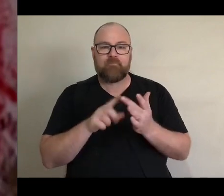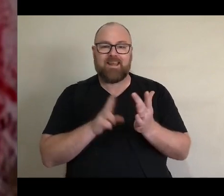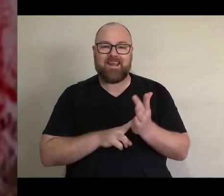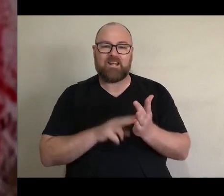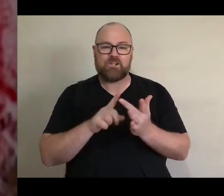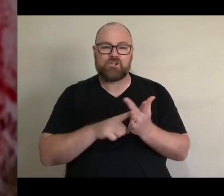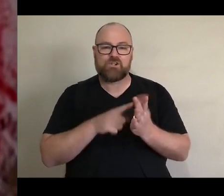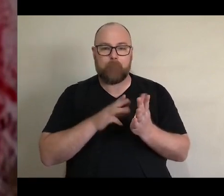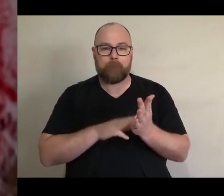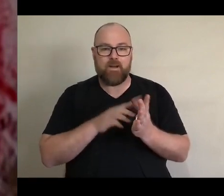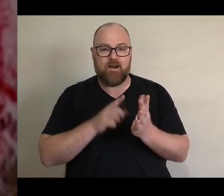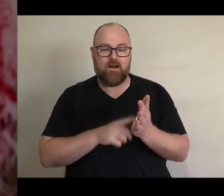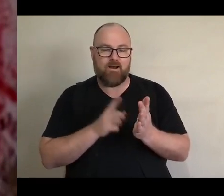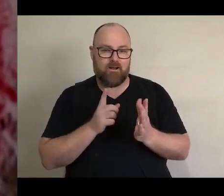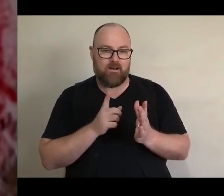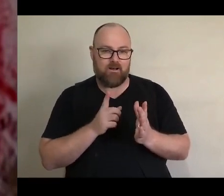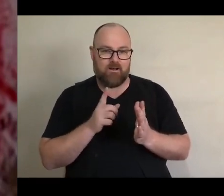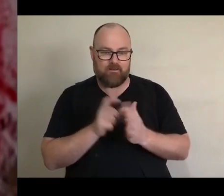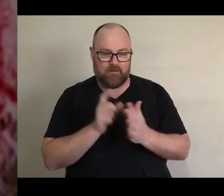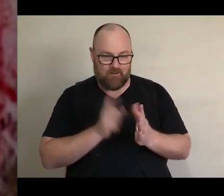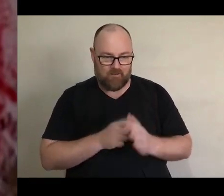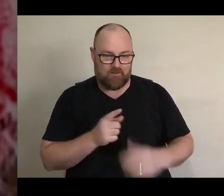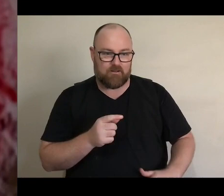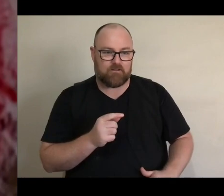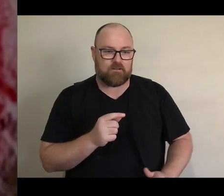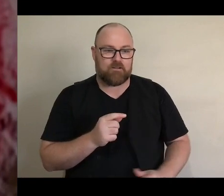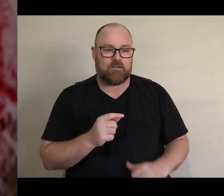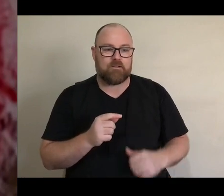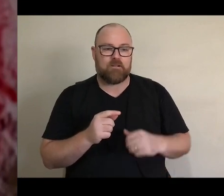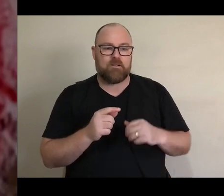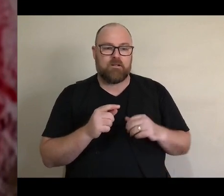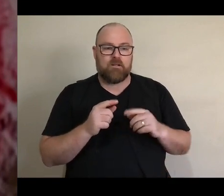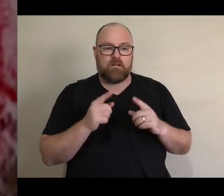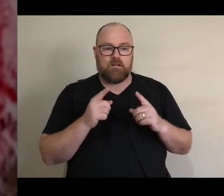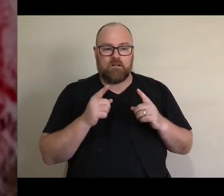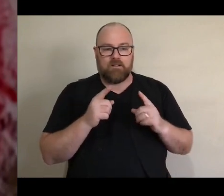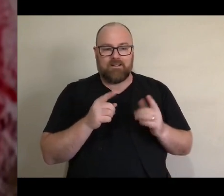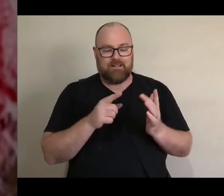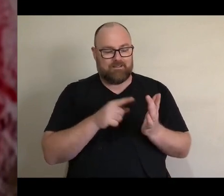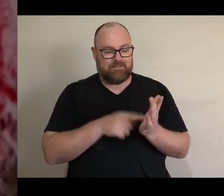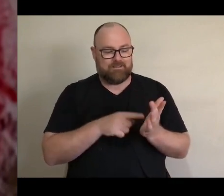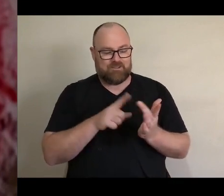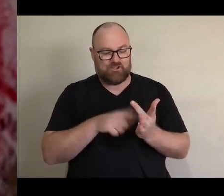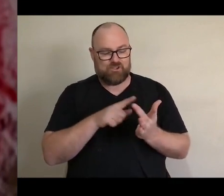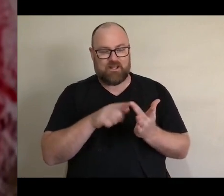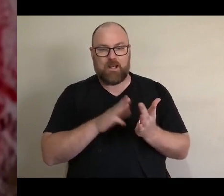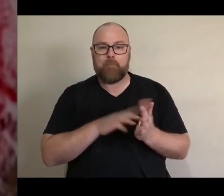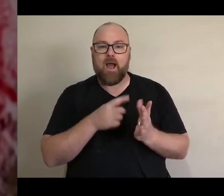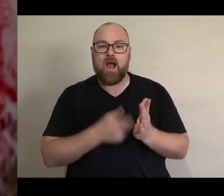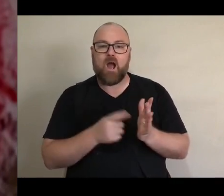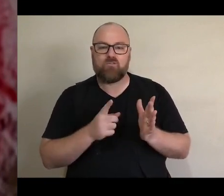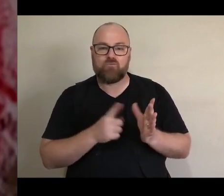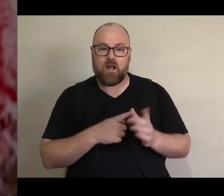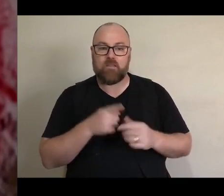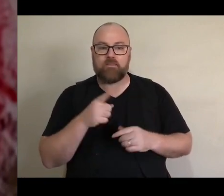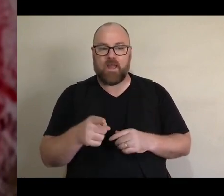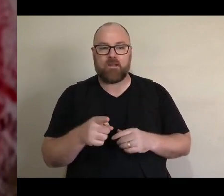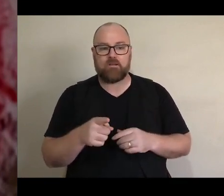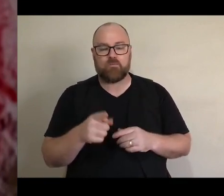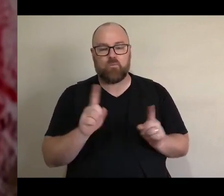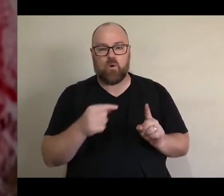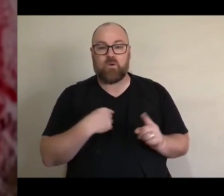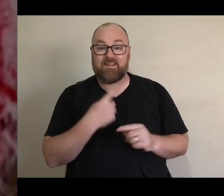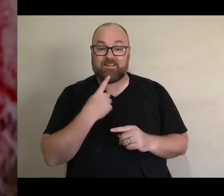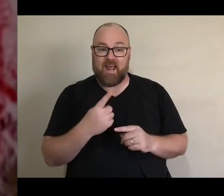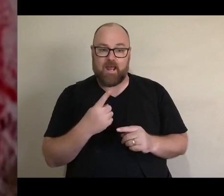clan people, Wiradjuri people, but I could say that we could all use this. Yinjamara is what we say,